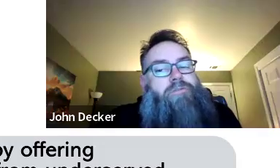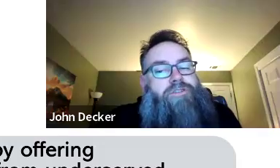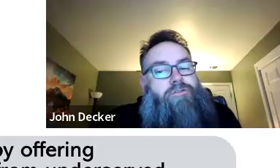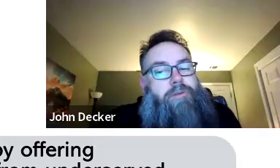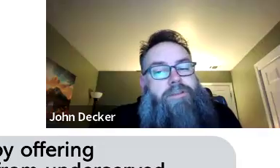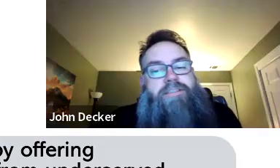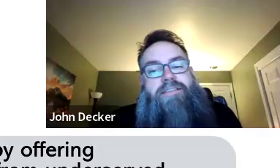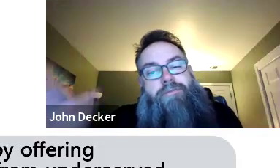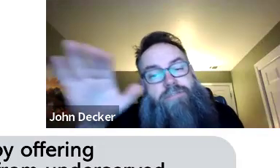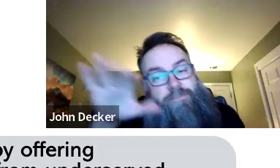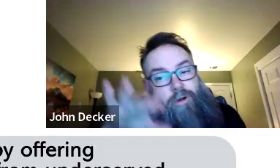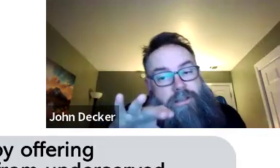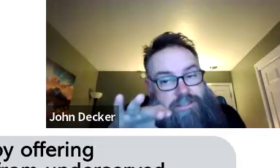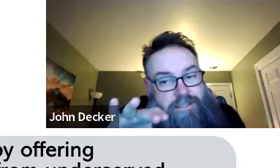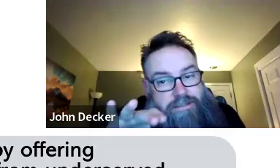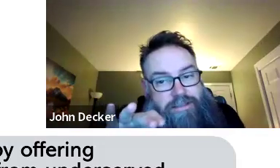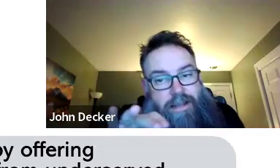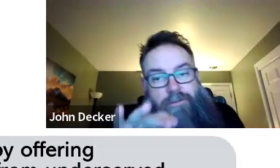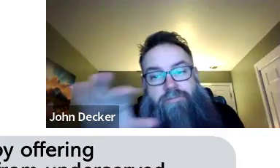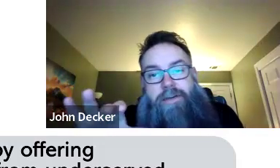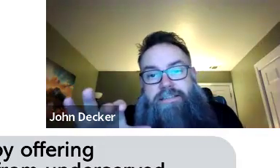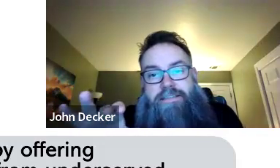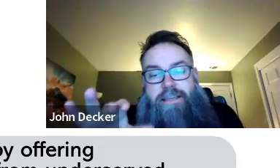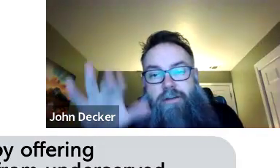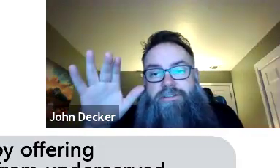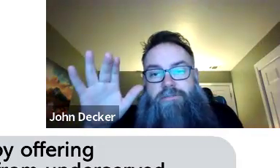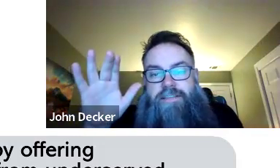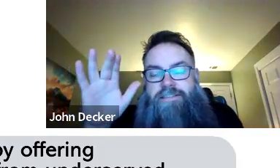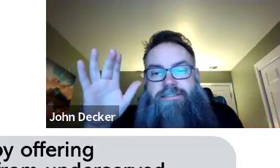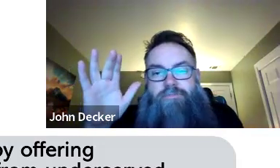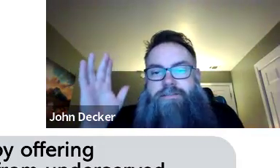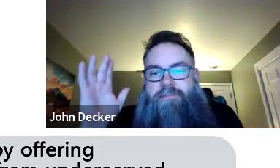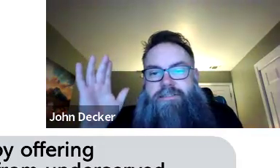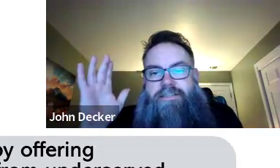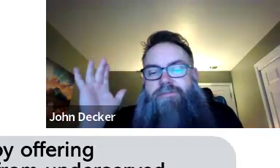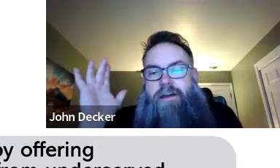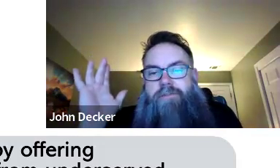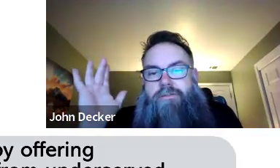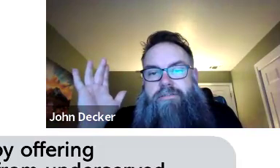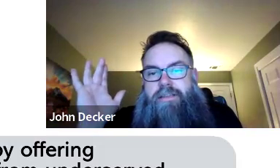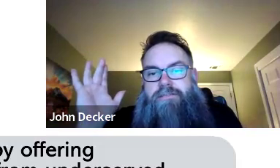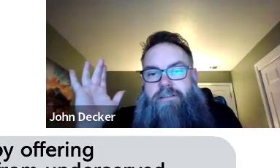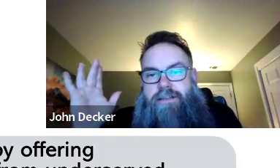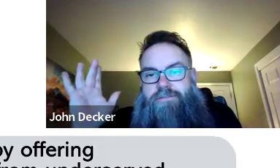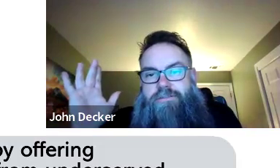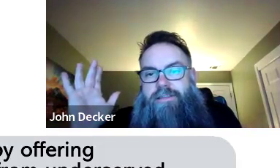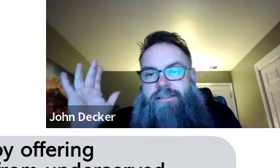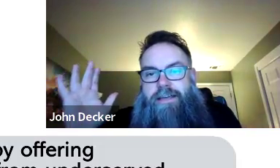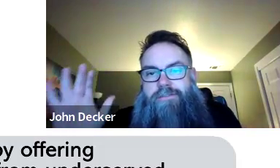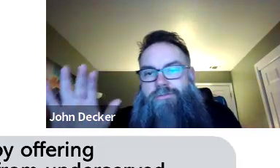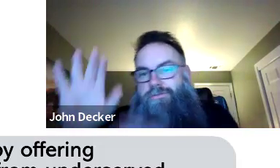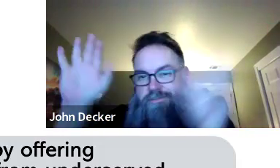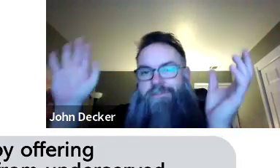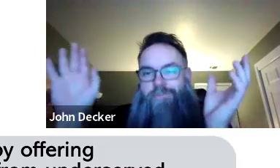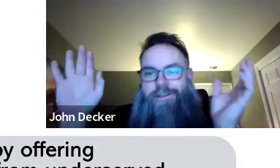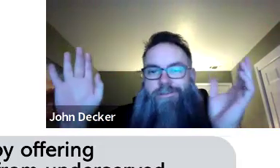is for everyone too. Remember, this is like for small agencies that have a lot of capacity. Eric serves 6,500, 7,000 clients or something like